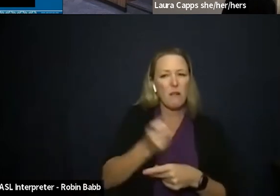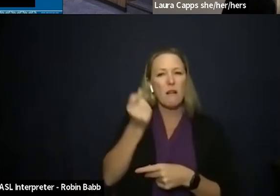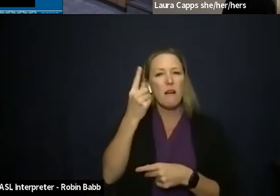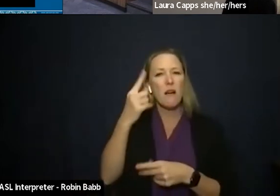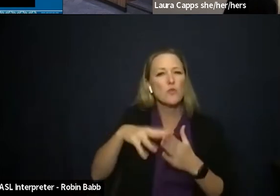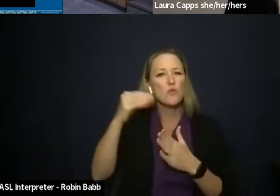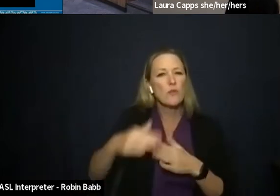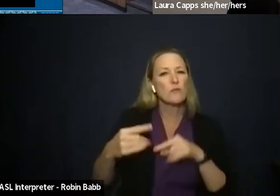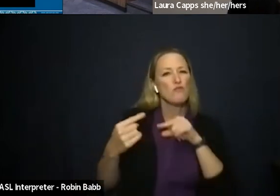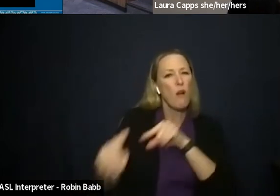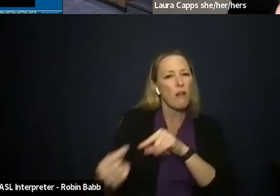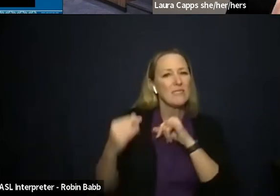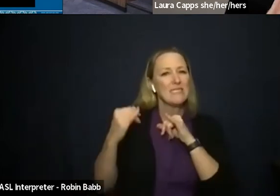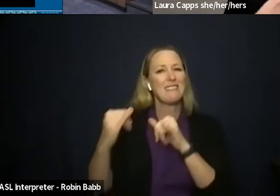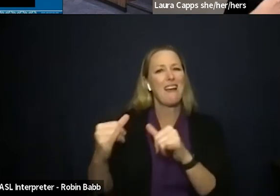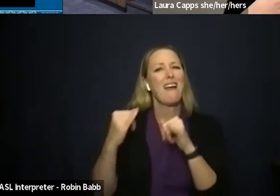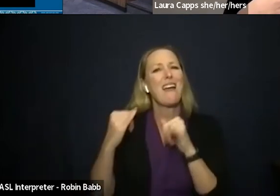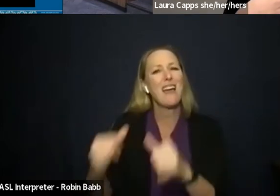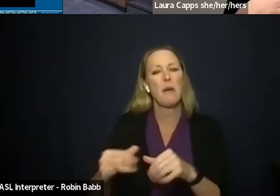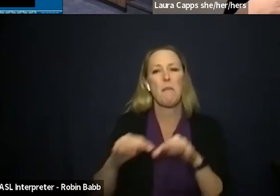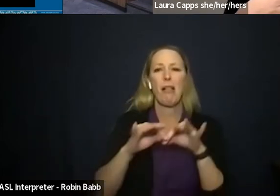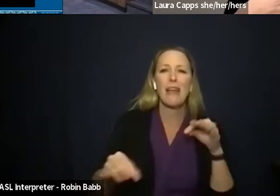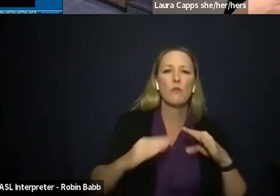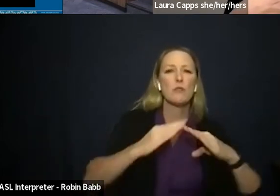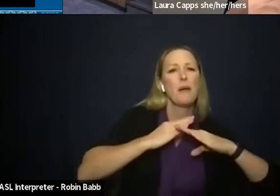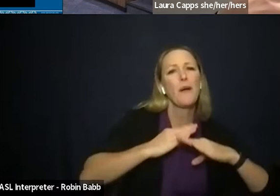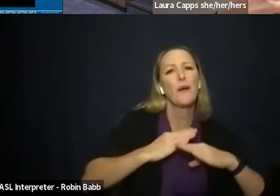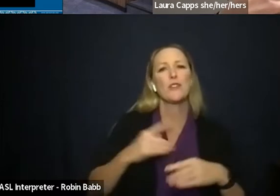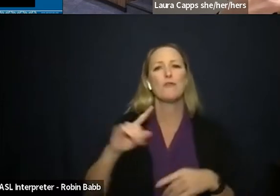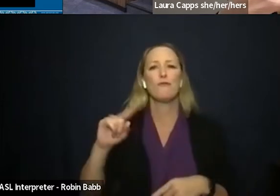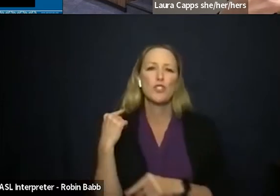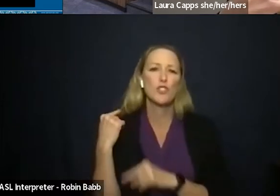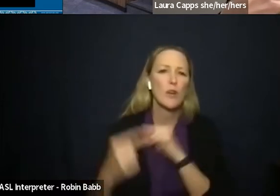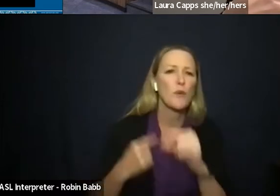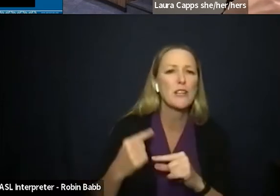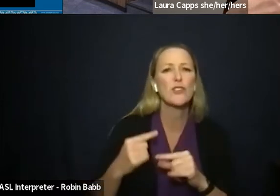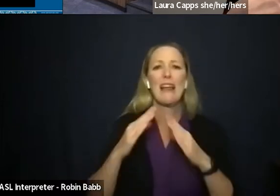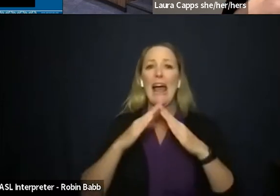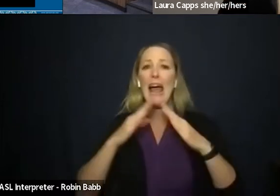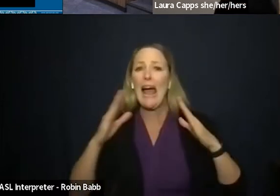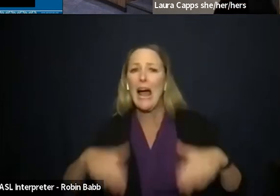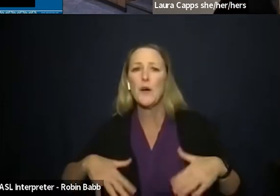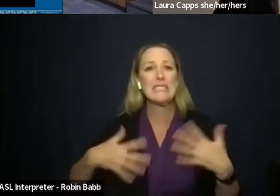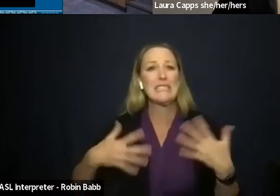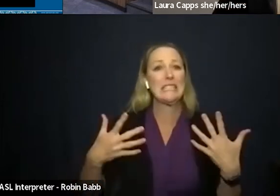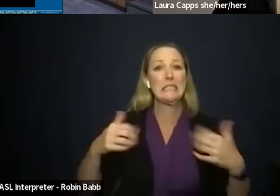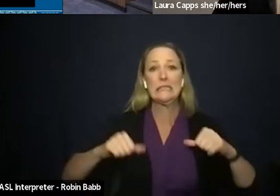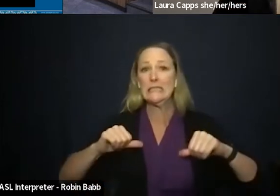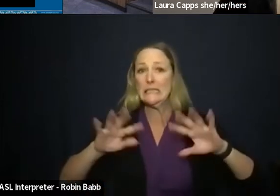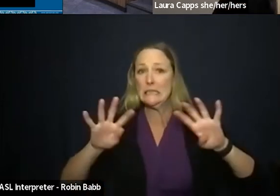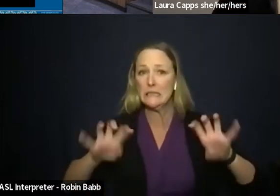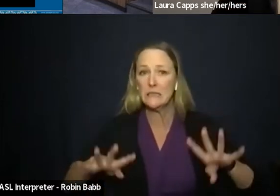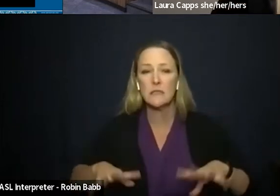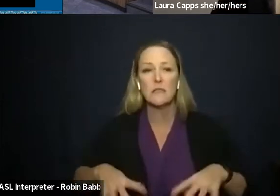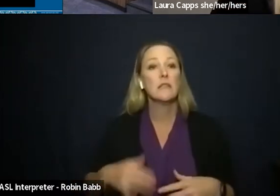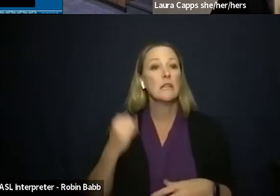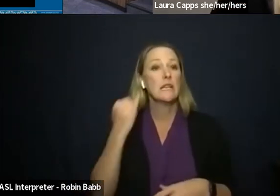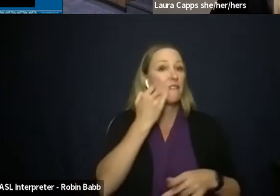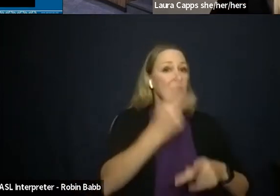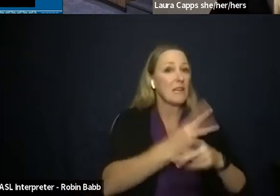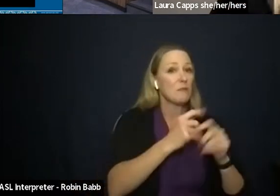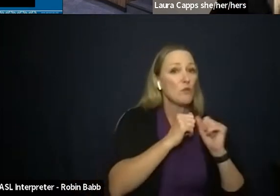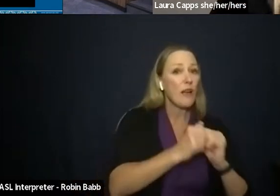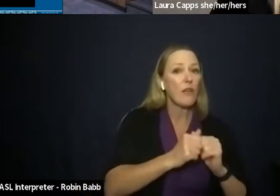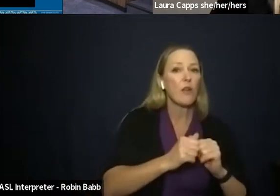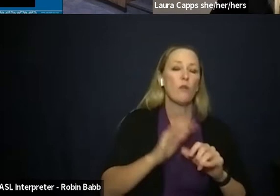language barriers being first generation and housing and security keeping these areas together will ensure that someone in the school board will make the best decisions for their